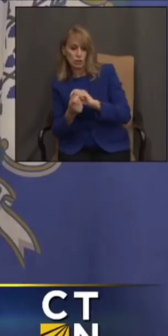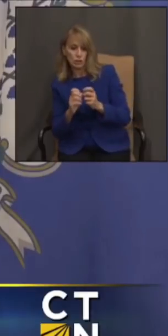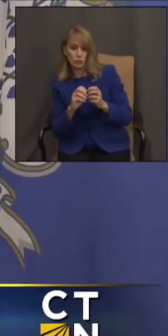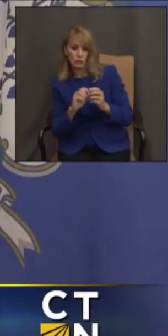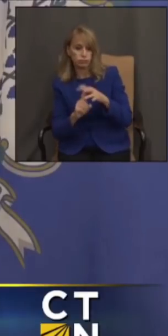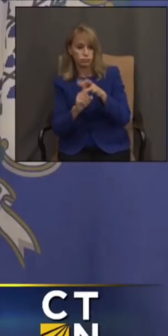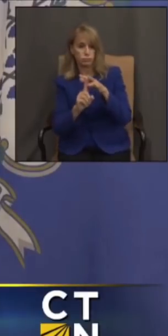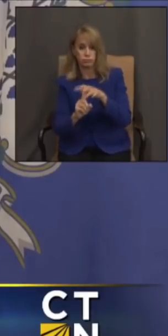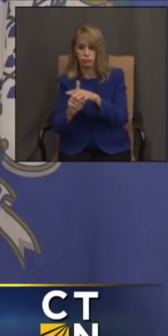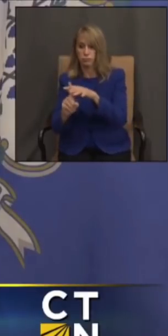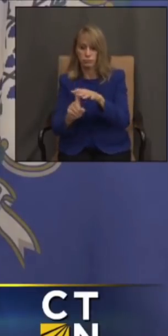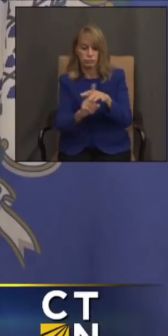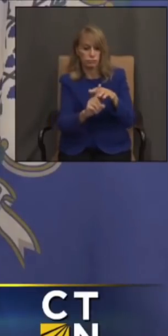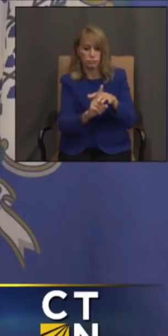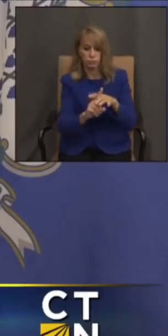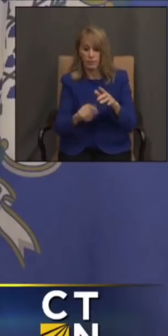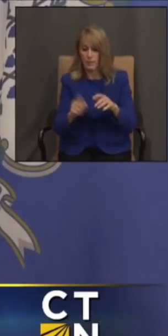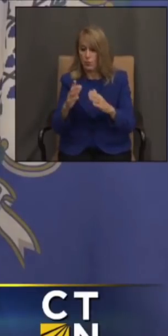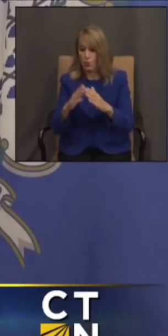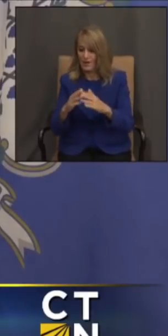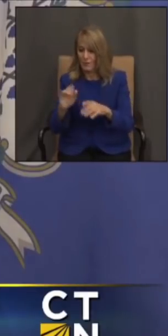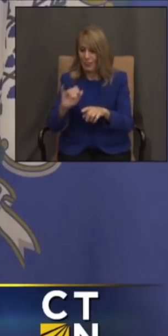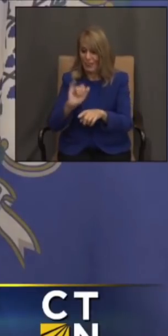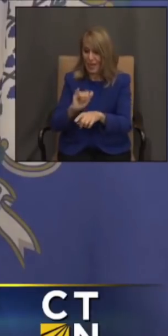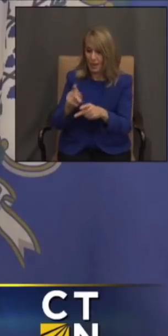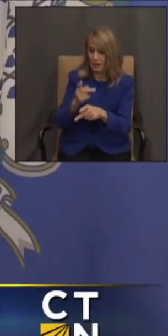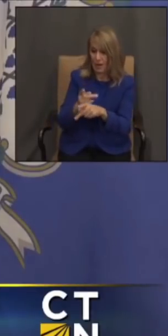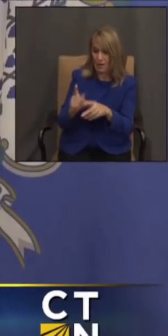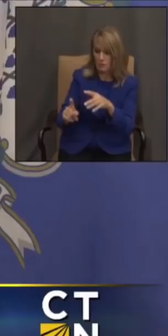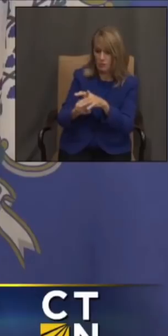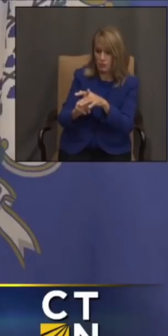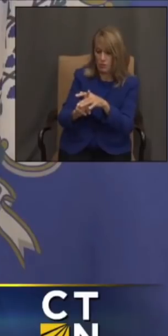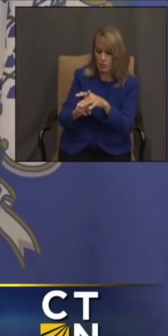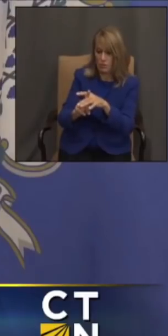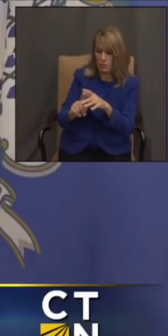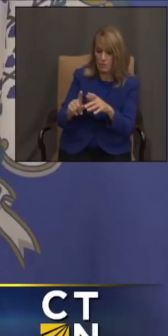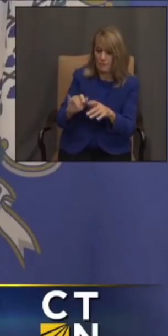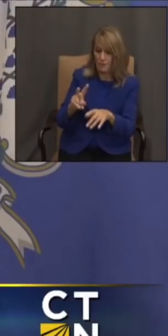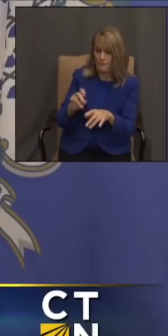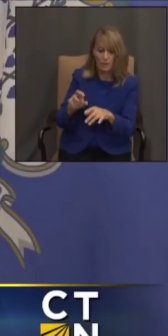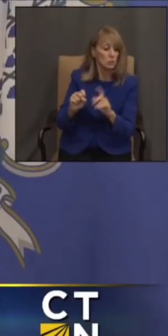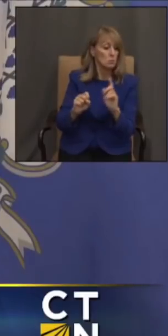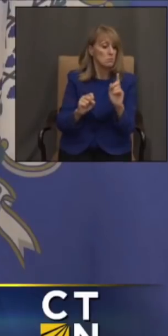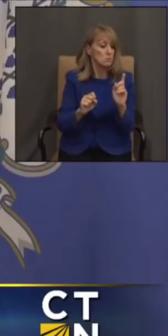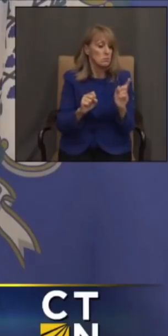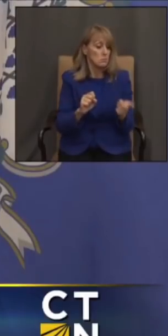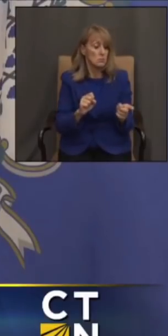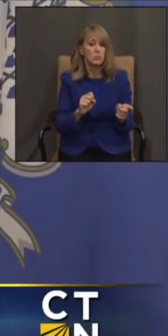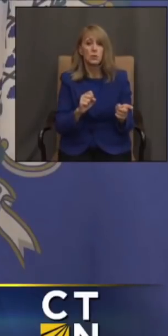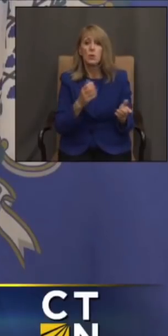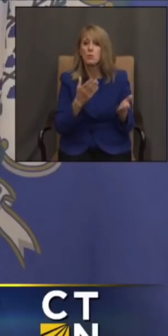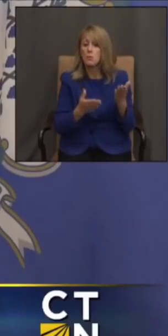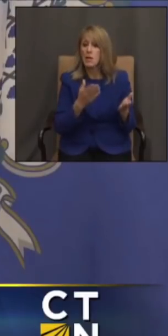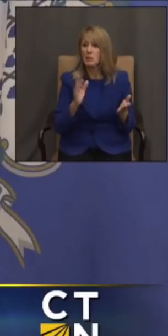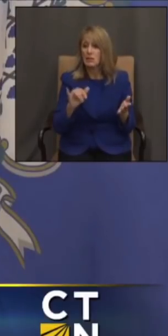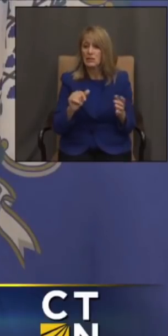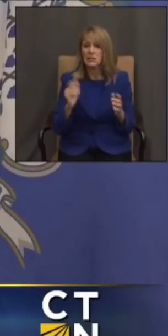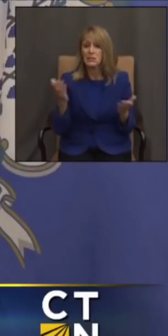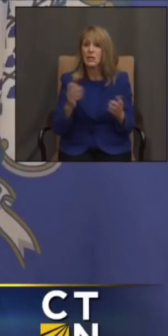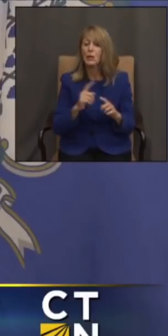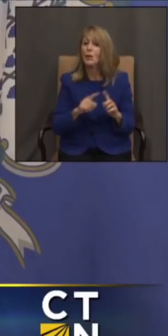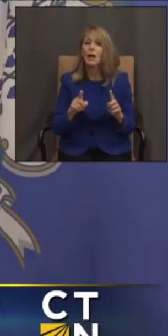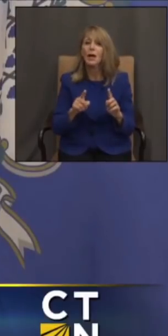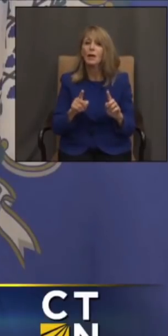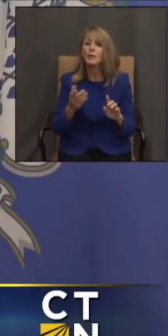may be in one community or one state versus another. So I think it may be something that's with us for a while, but it's still a wait and